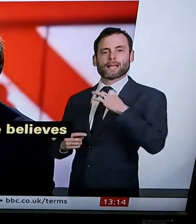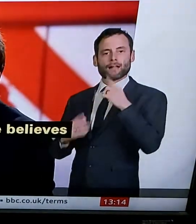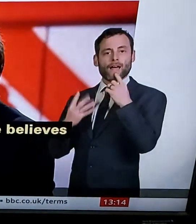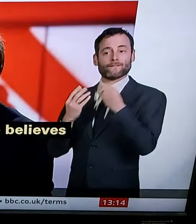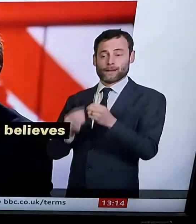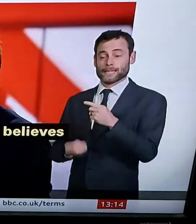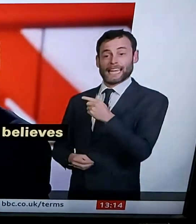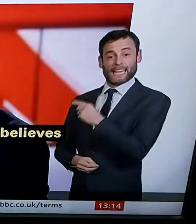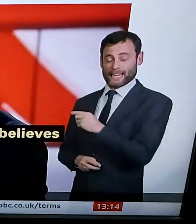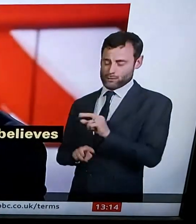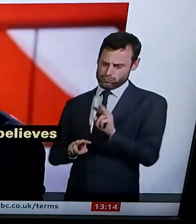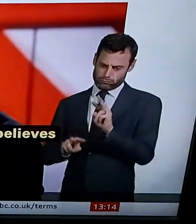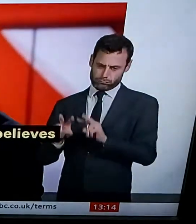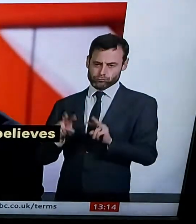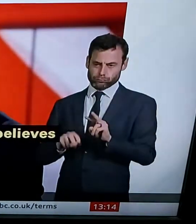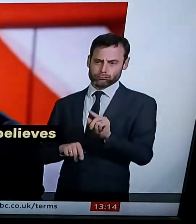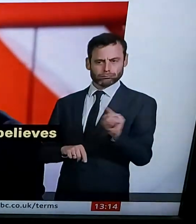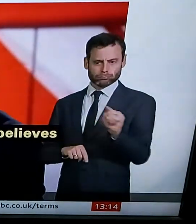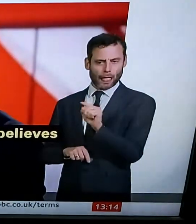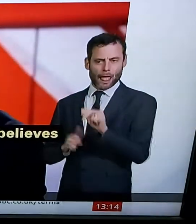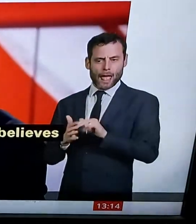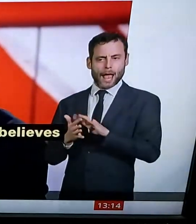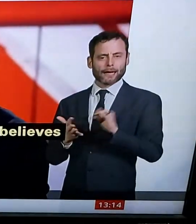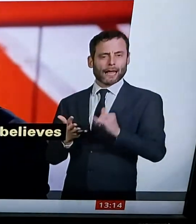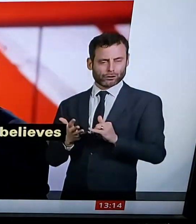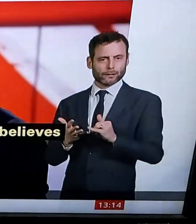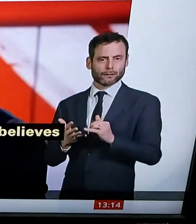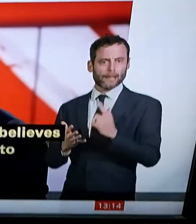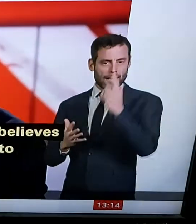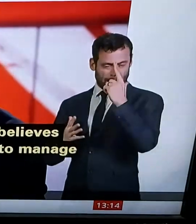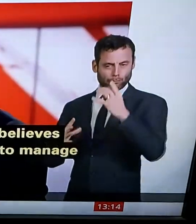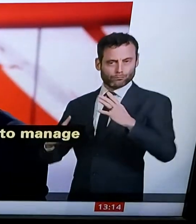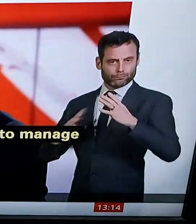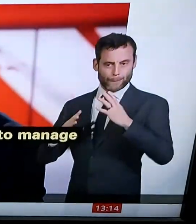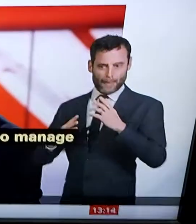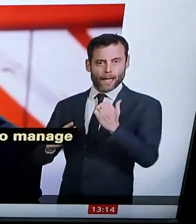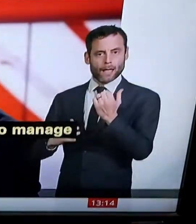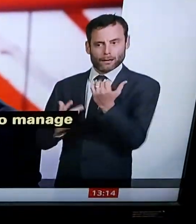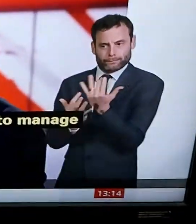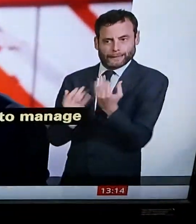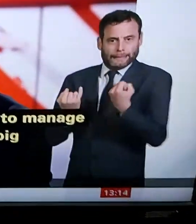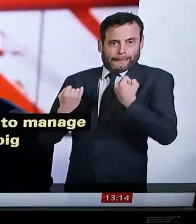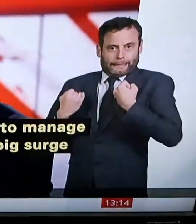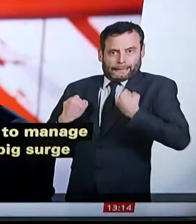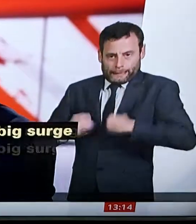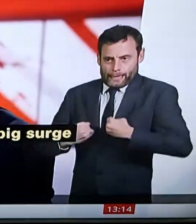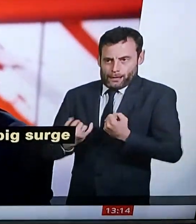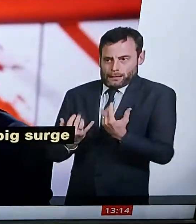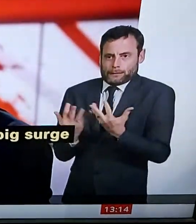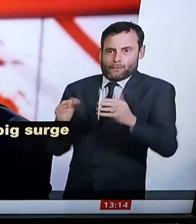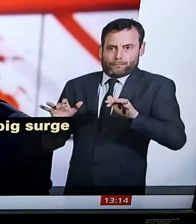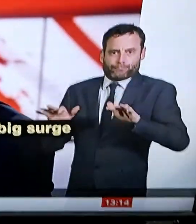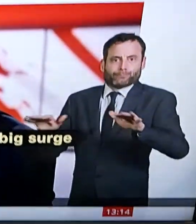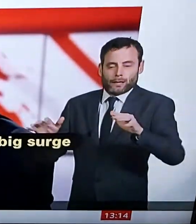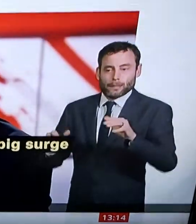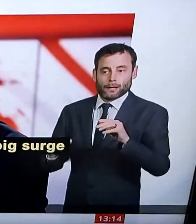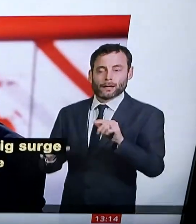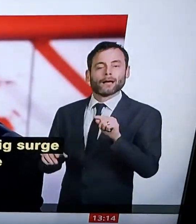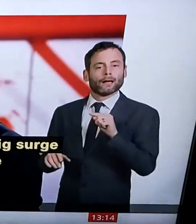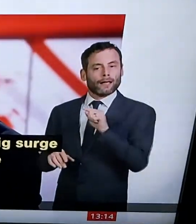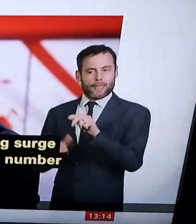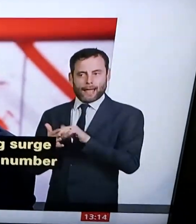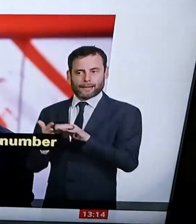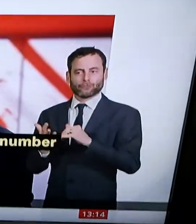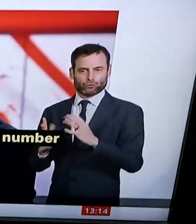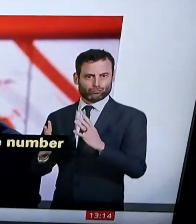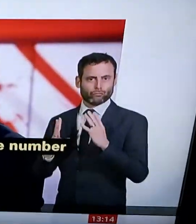will be able to manage what will be obviously a big surge in the number of cases, the number of people coming into the hospitals. He's saying